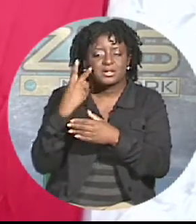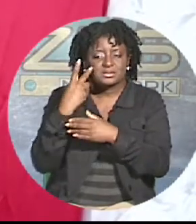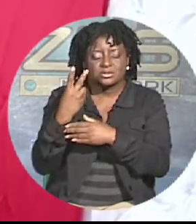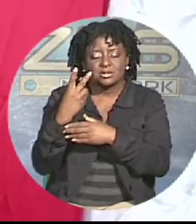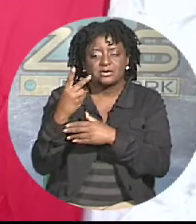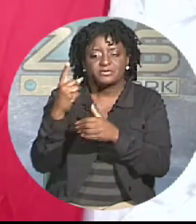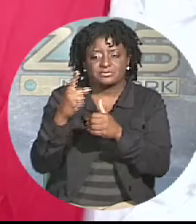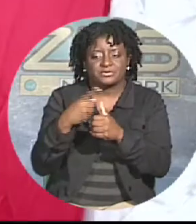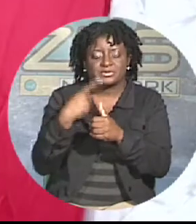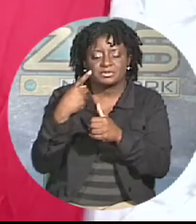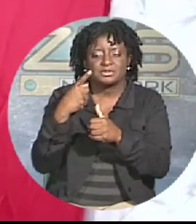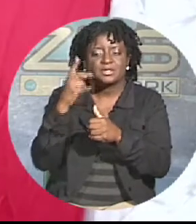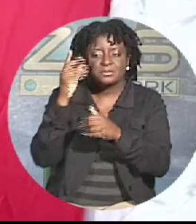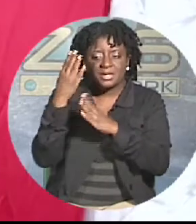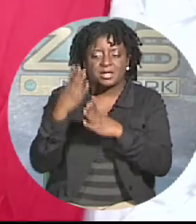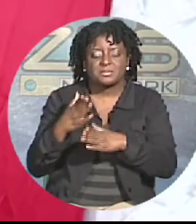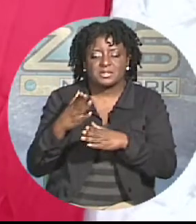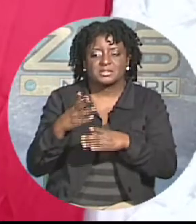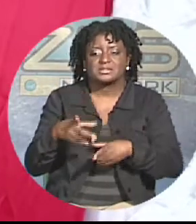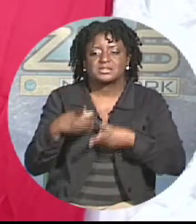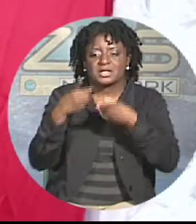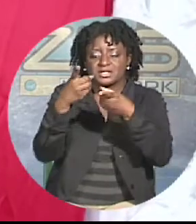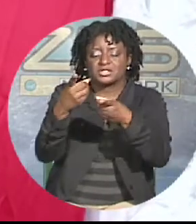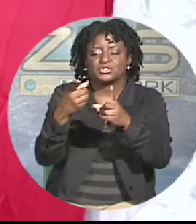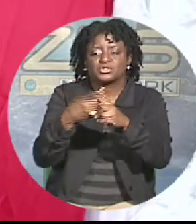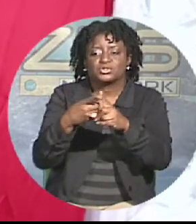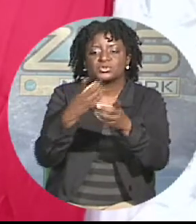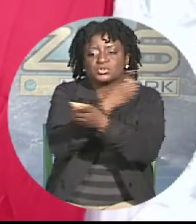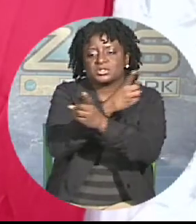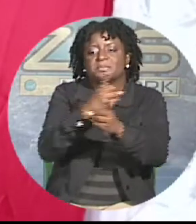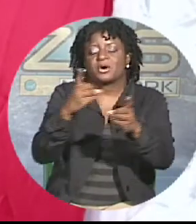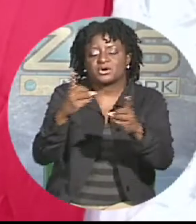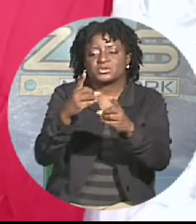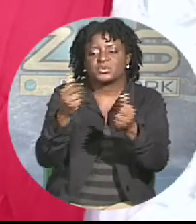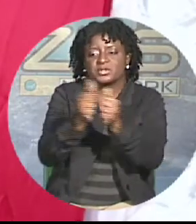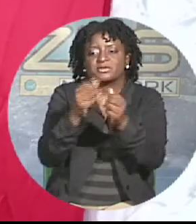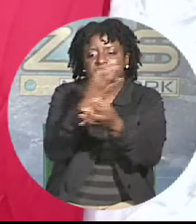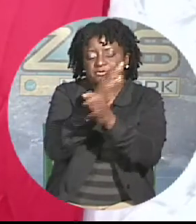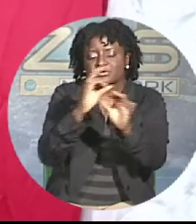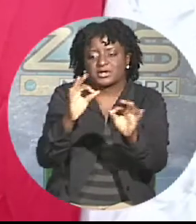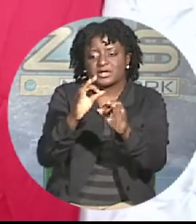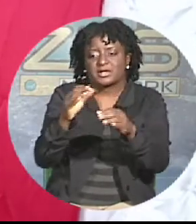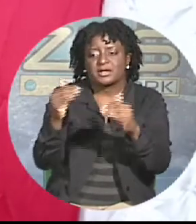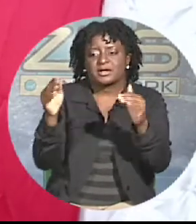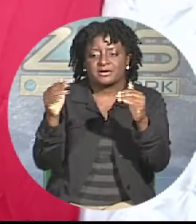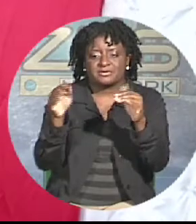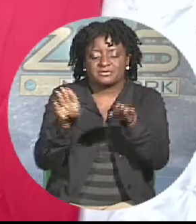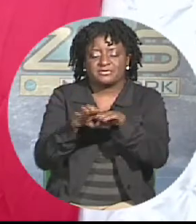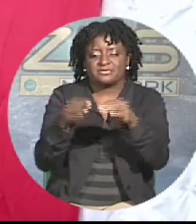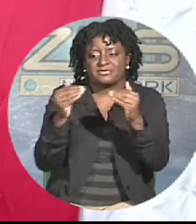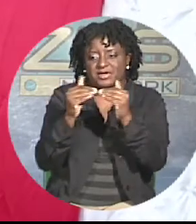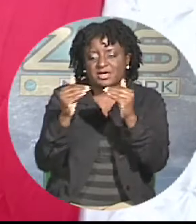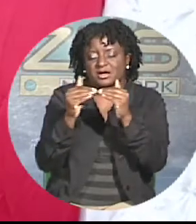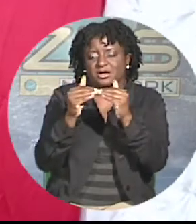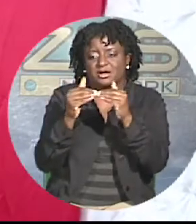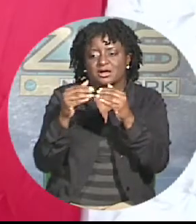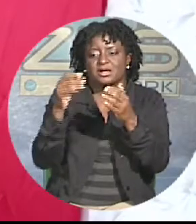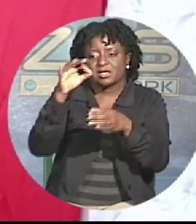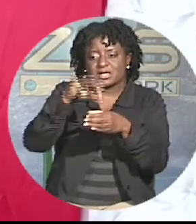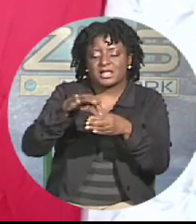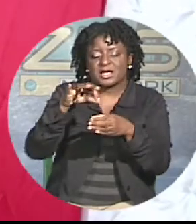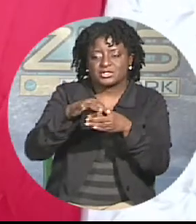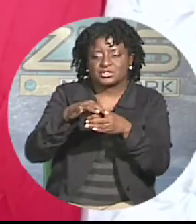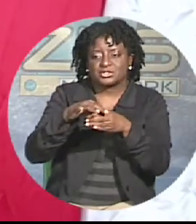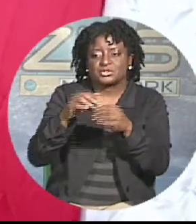democracy and the example you set for the world with free, fair, participatory elections, including a remarkable nearly 90%